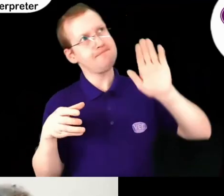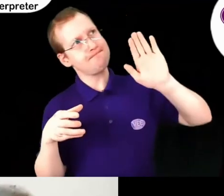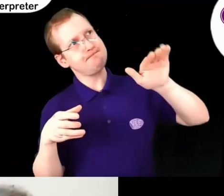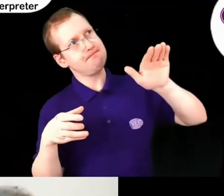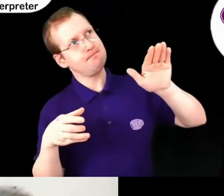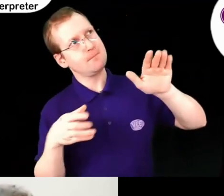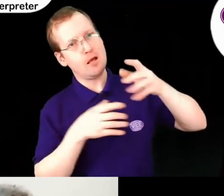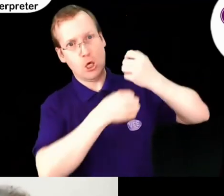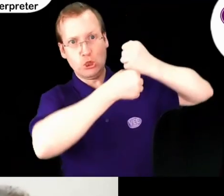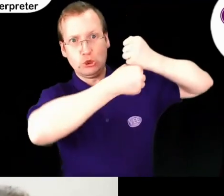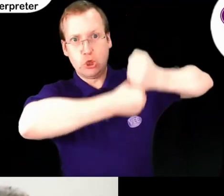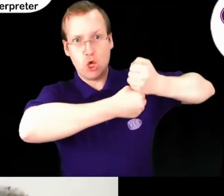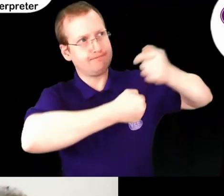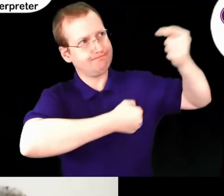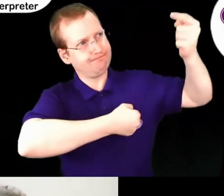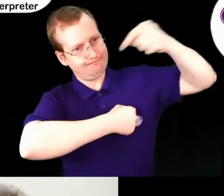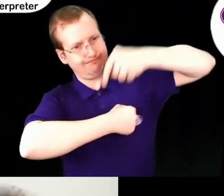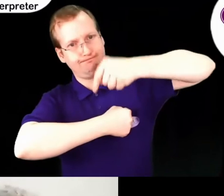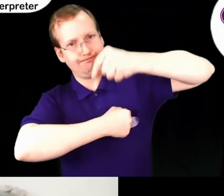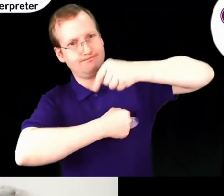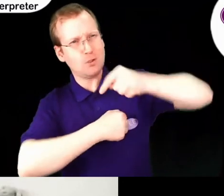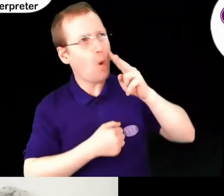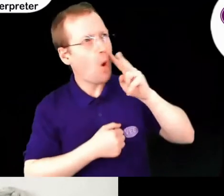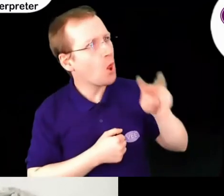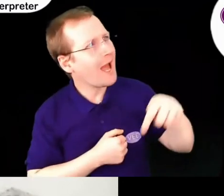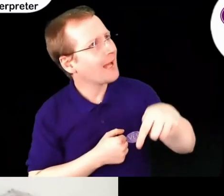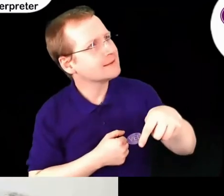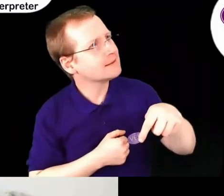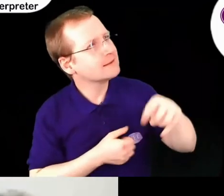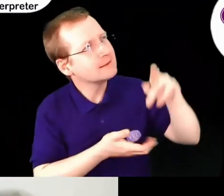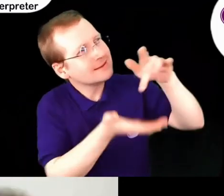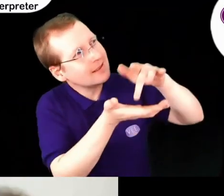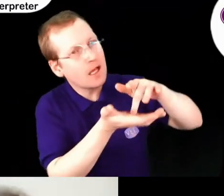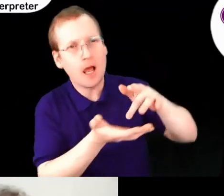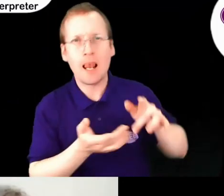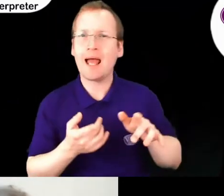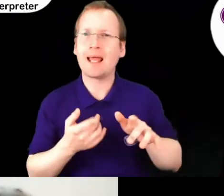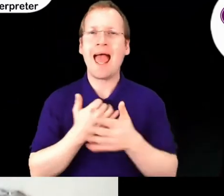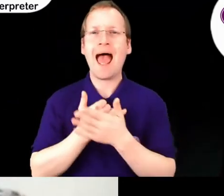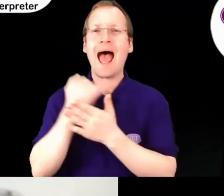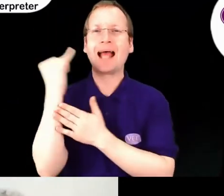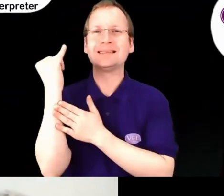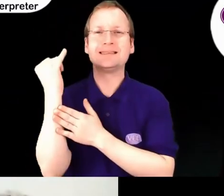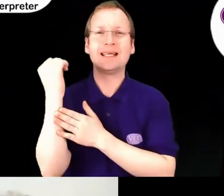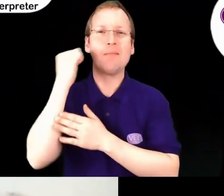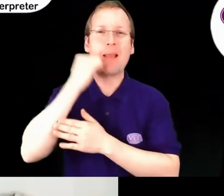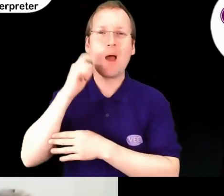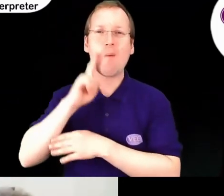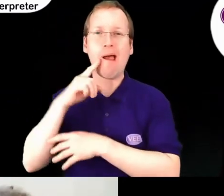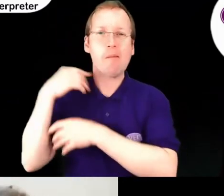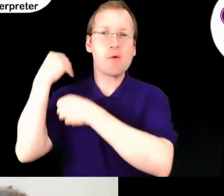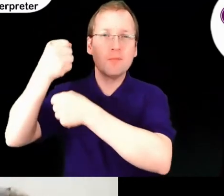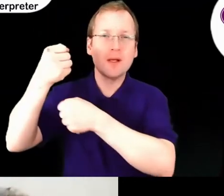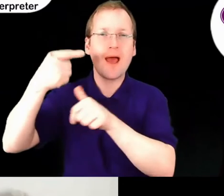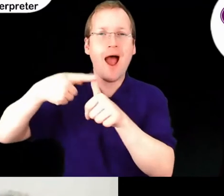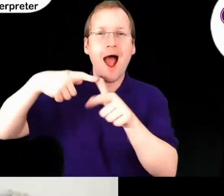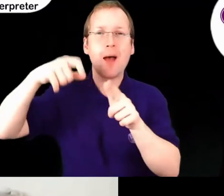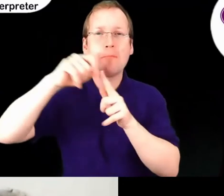centre is refusing to look at. You know, whether that within the anti-apartheid movement, you know, even white